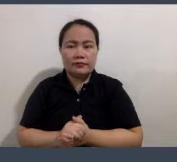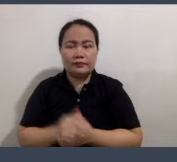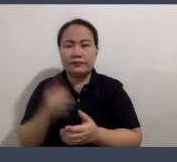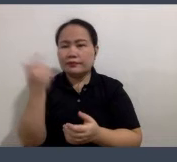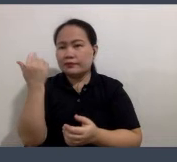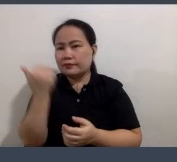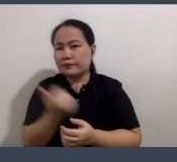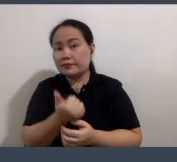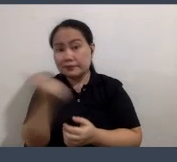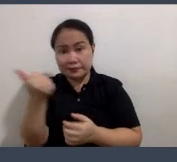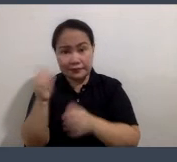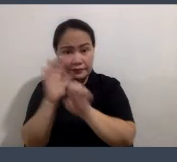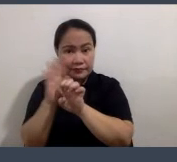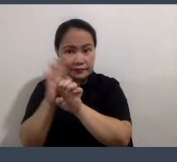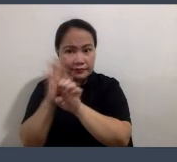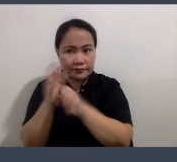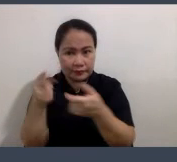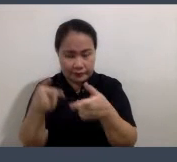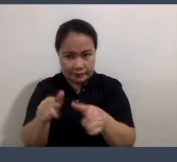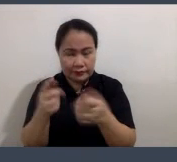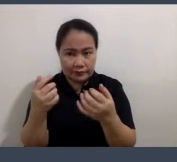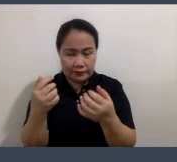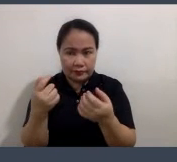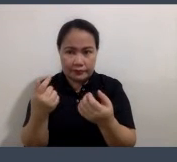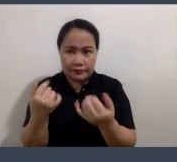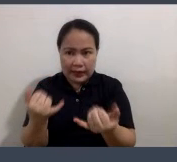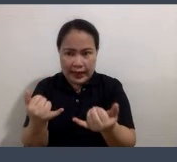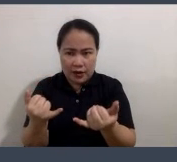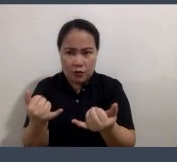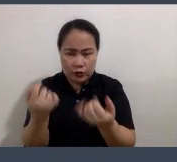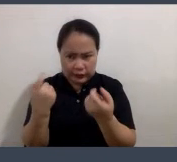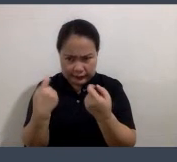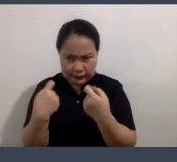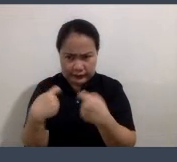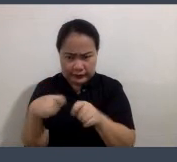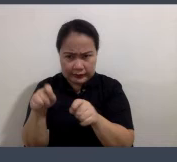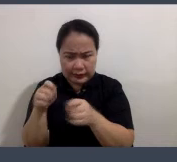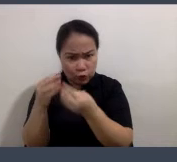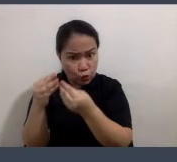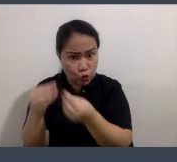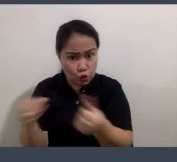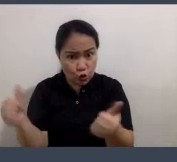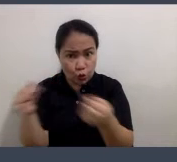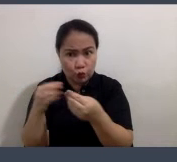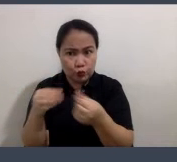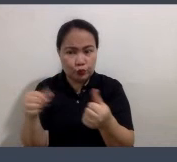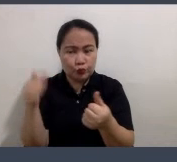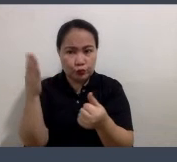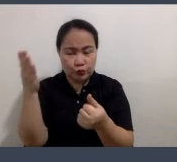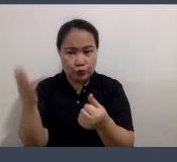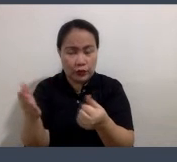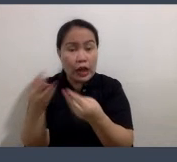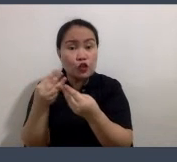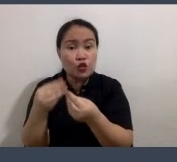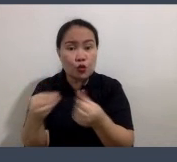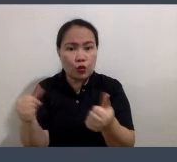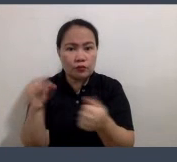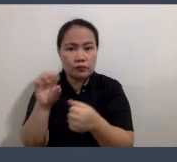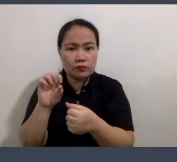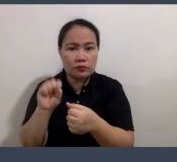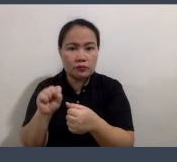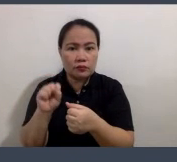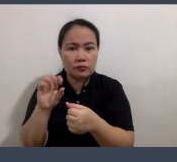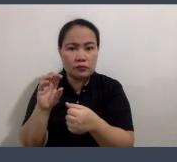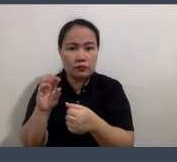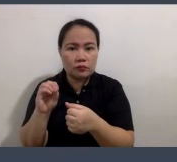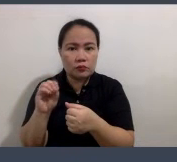Let's have another example. So, let us now try to simplify absolute values with operations. So,